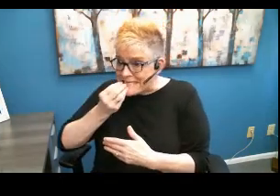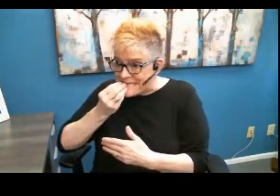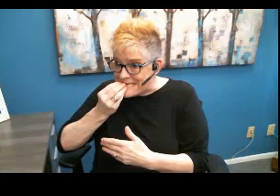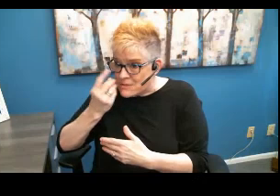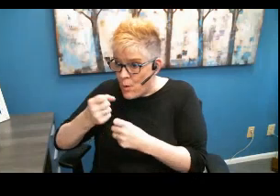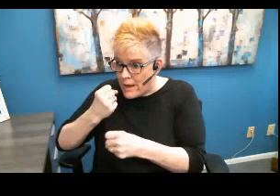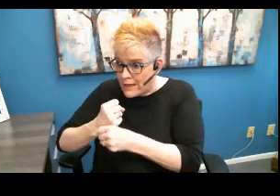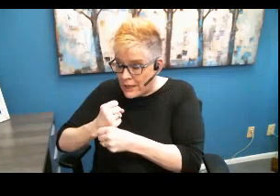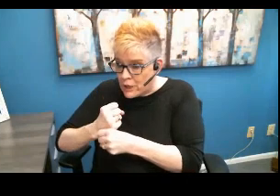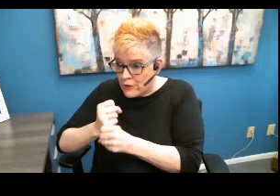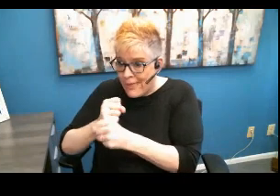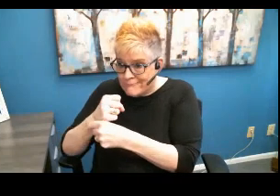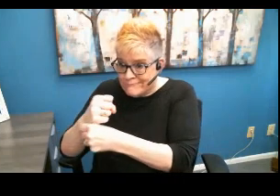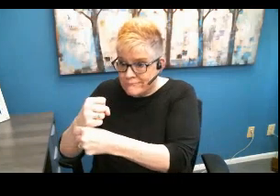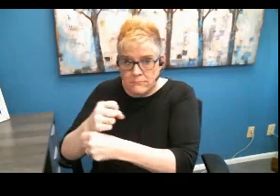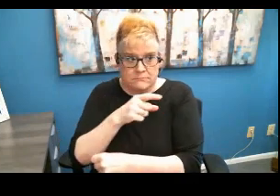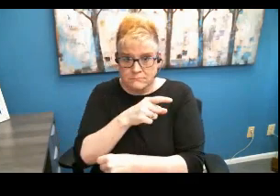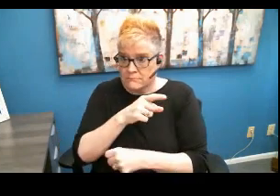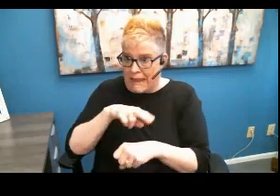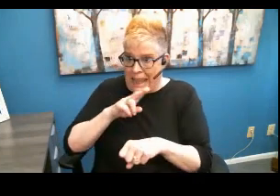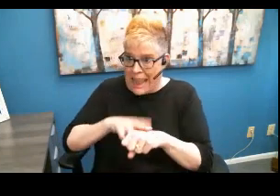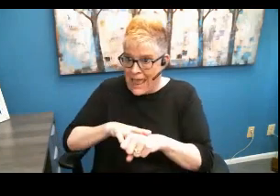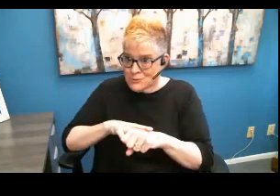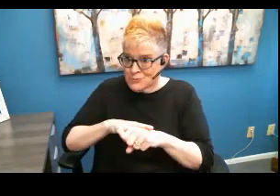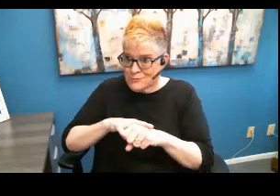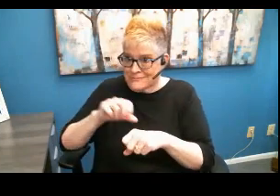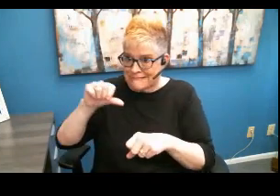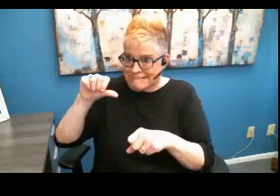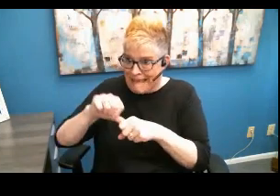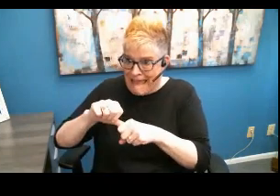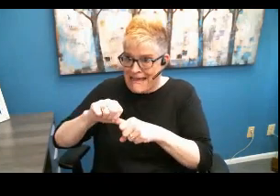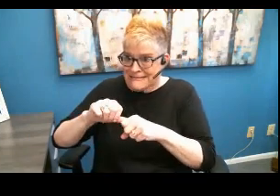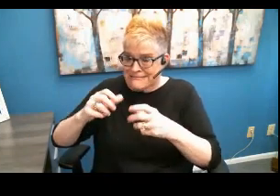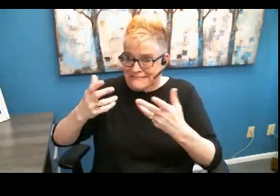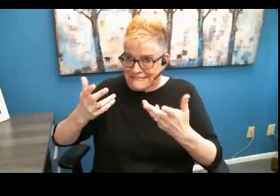and they're a natural gas customer. So when that plant goes down, it stops the